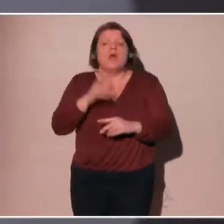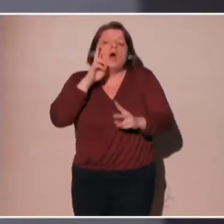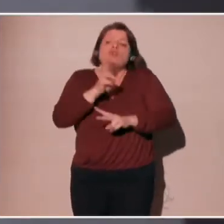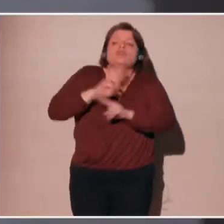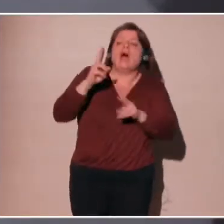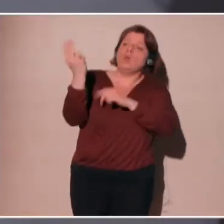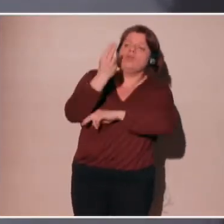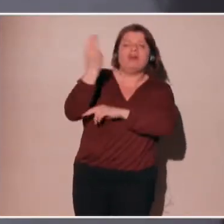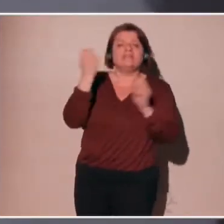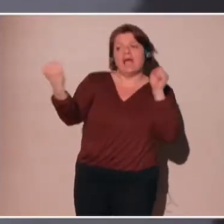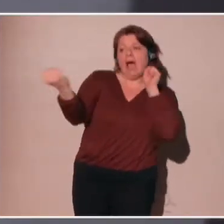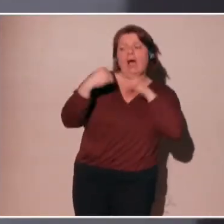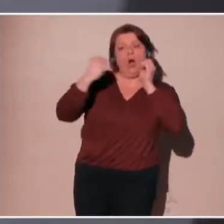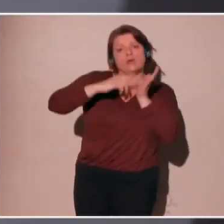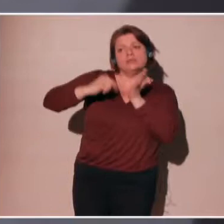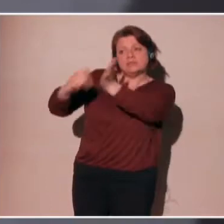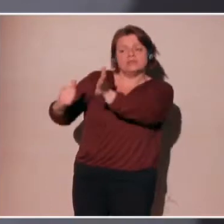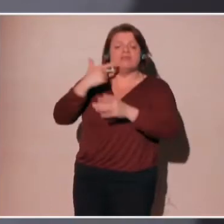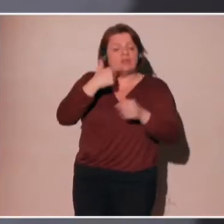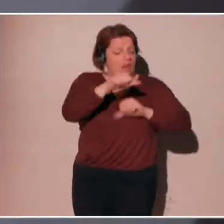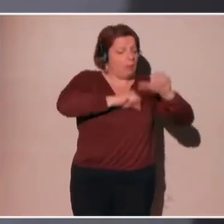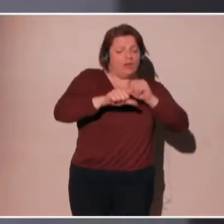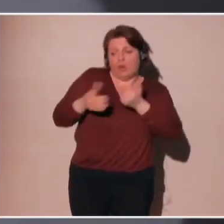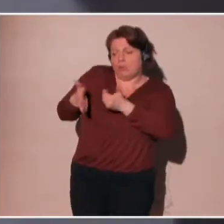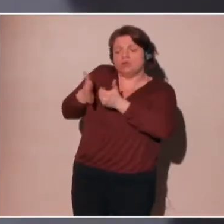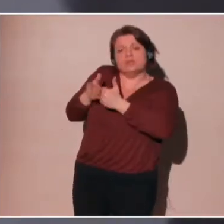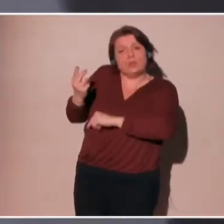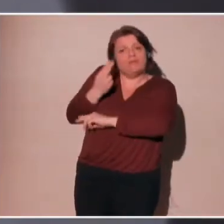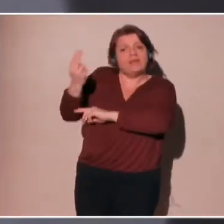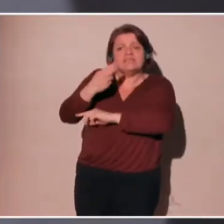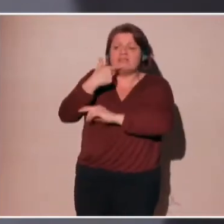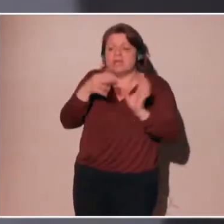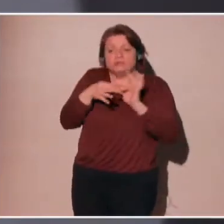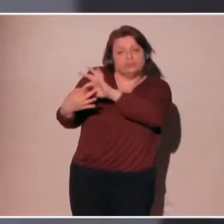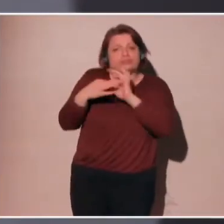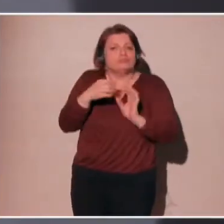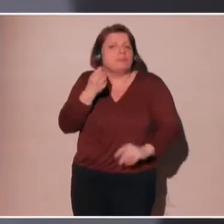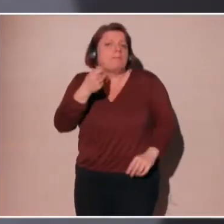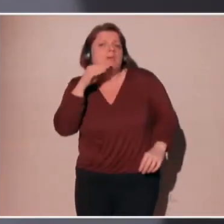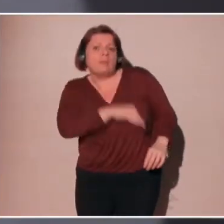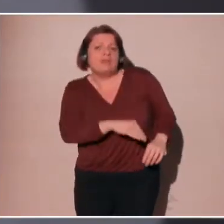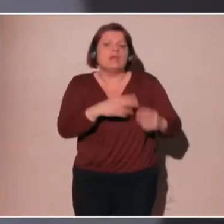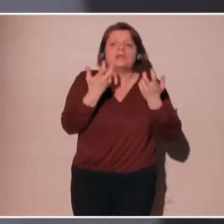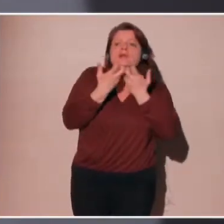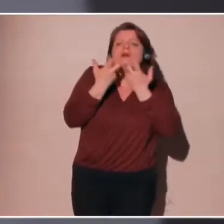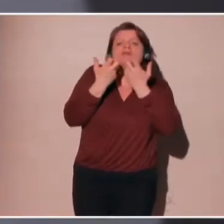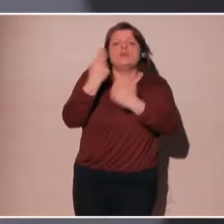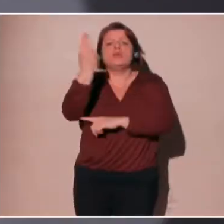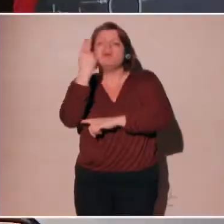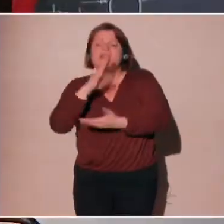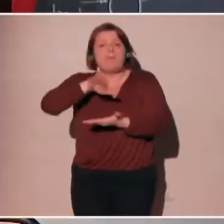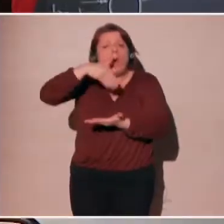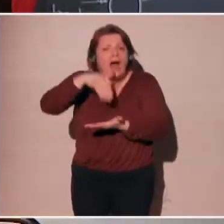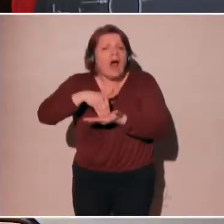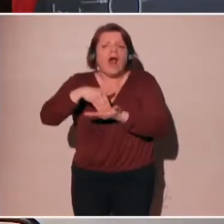Most of the times they have agreements between their university and the companies, and the universities are actually very close to the company headquarters, so it's